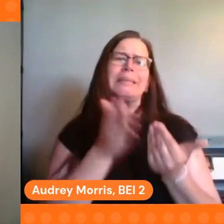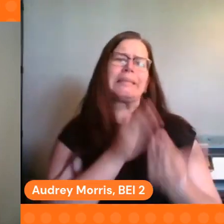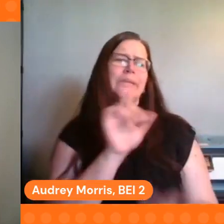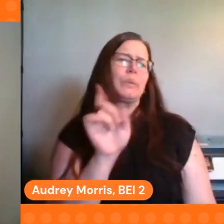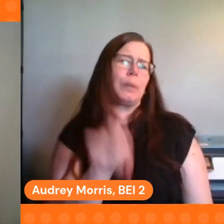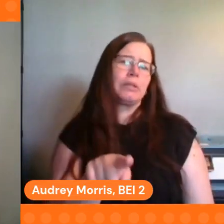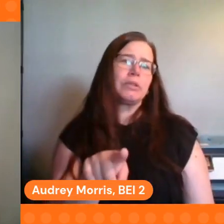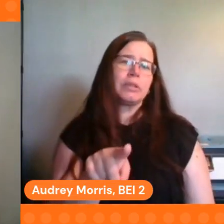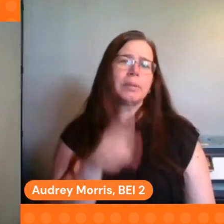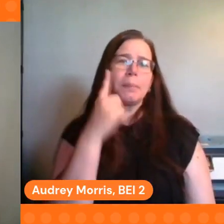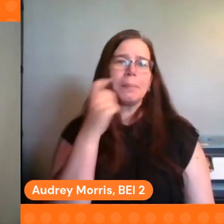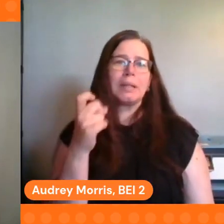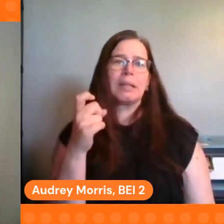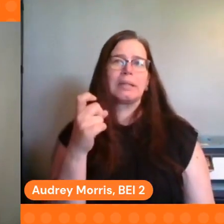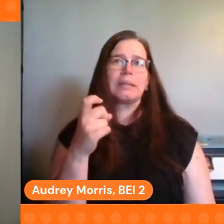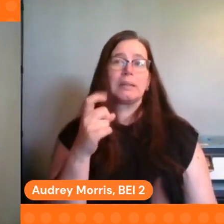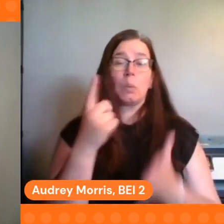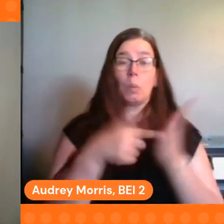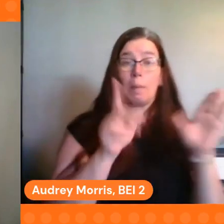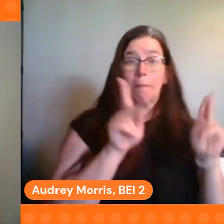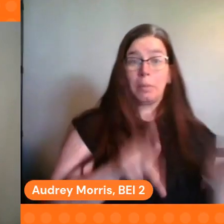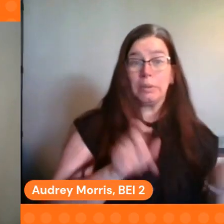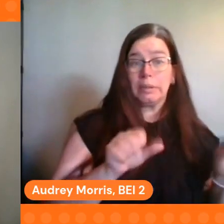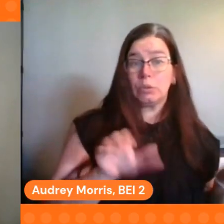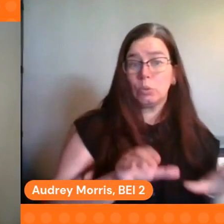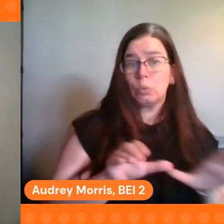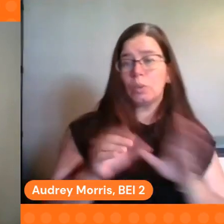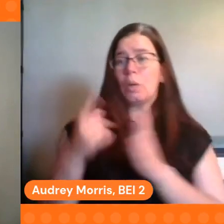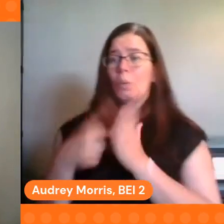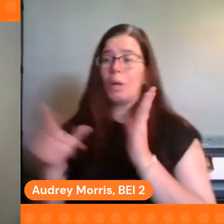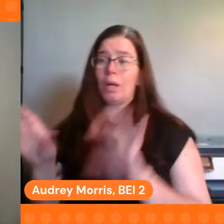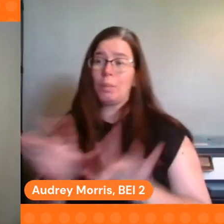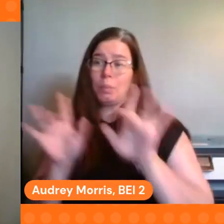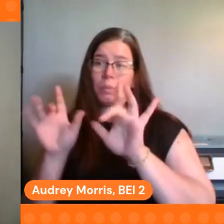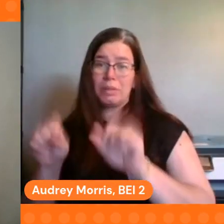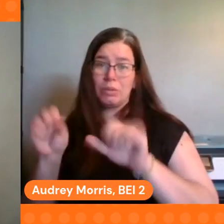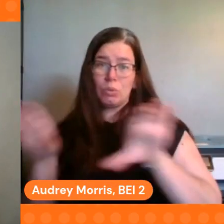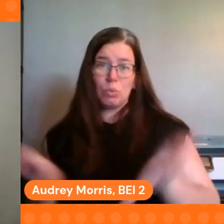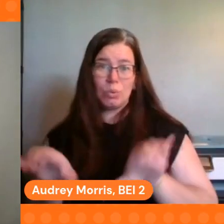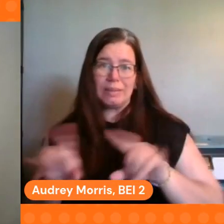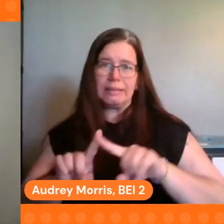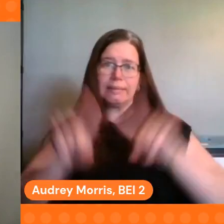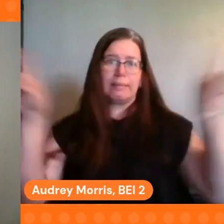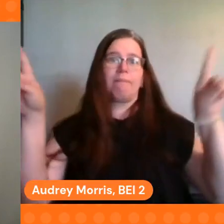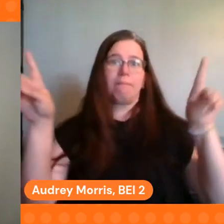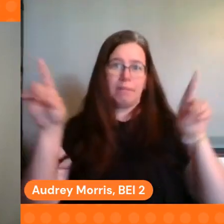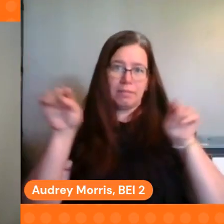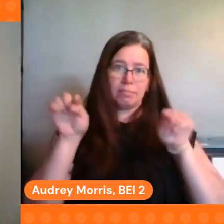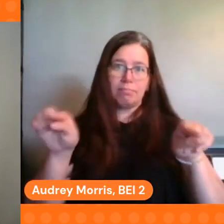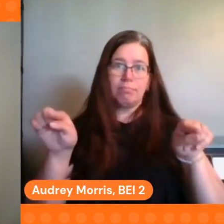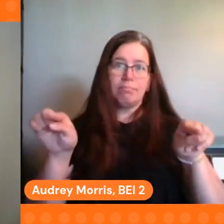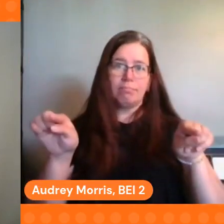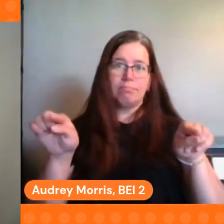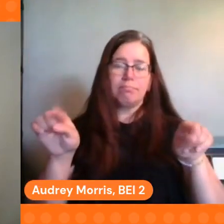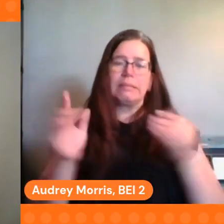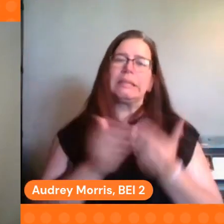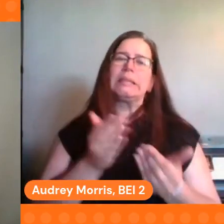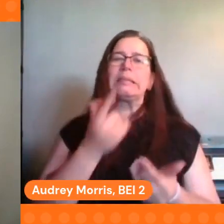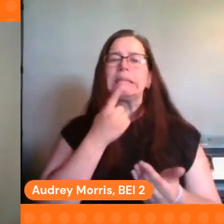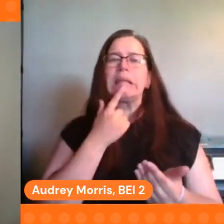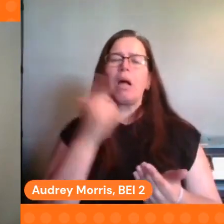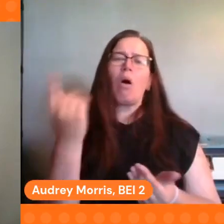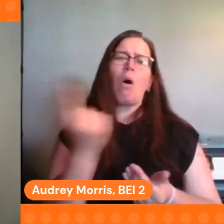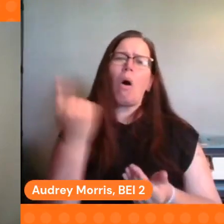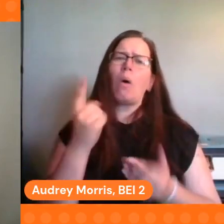the gap between what a human can do and what an AI could do was so stark that it was easy to say, well, there's always going to be a role for